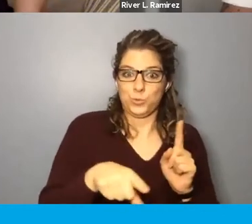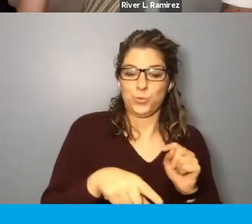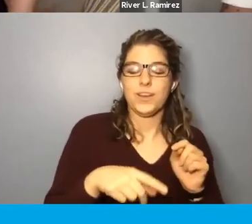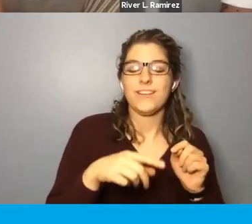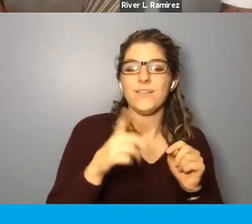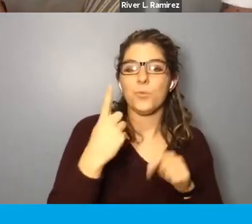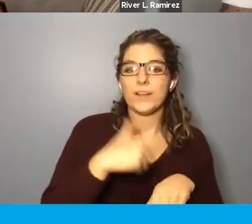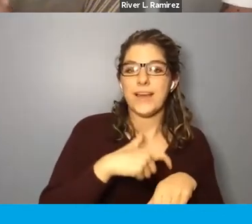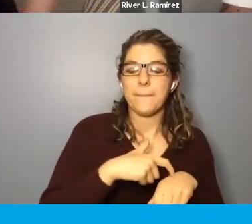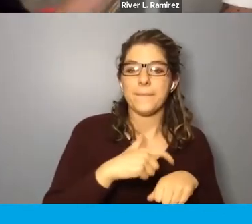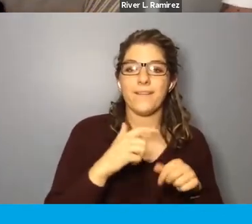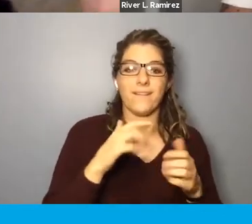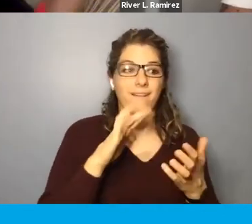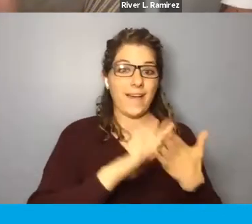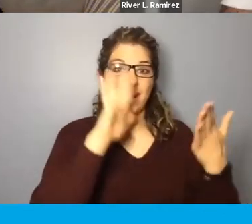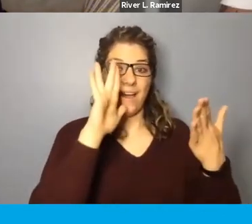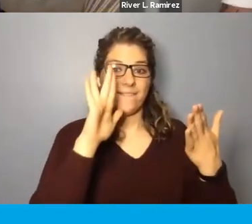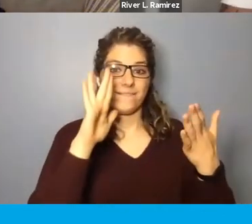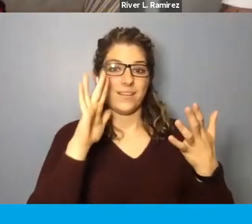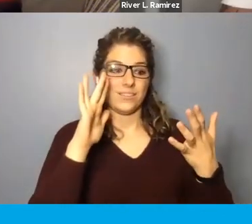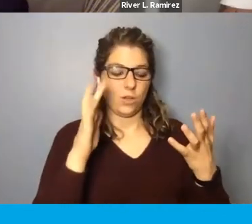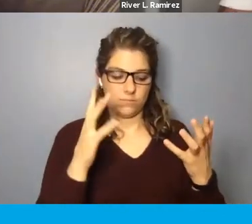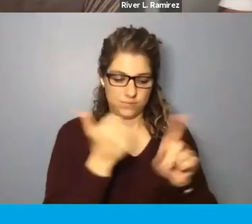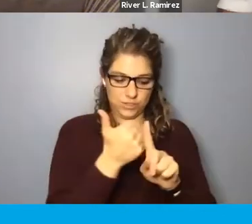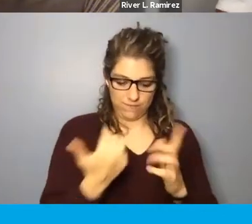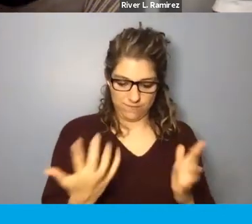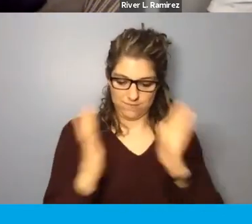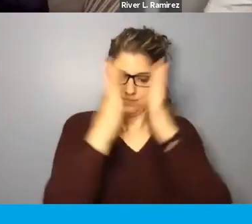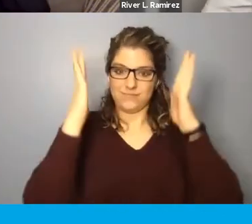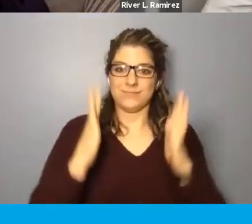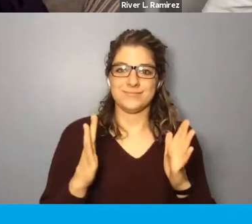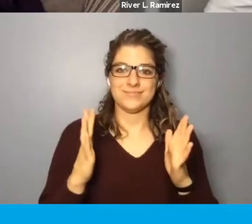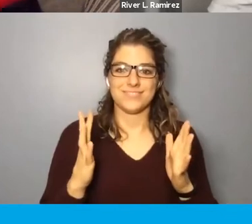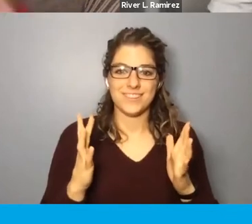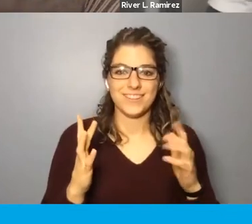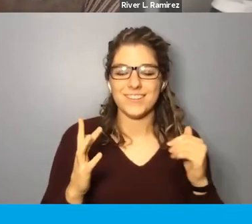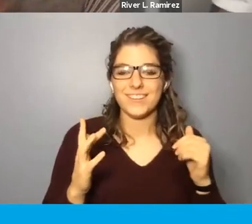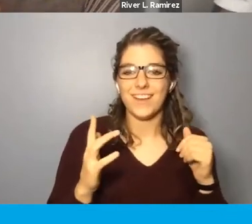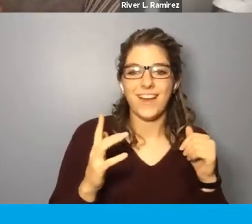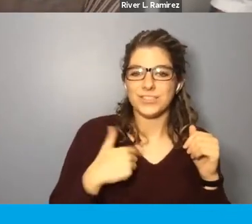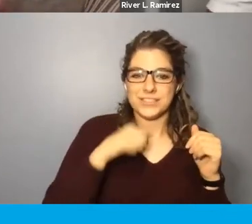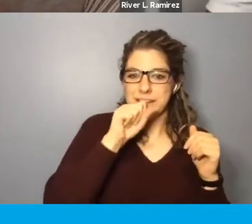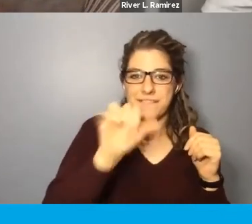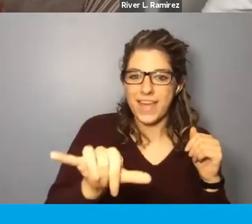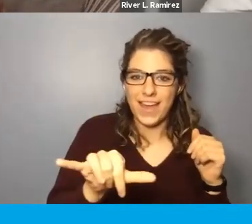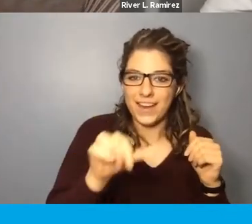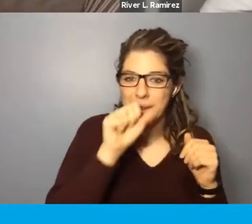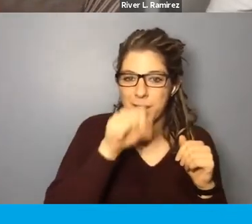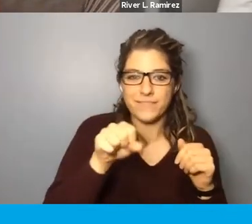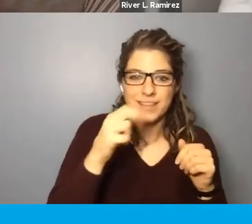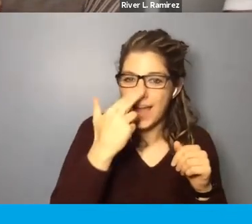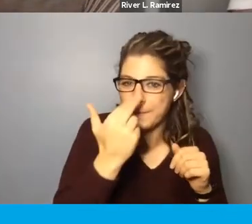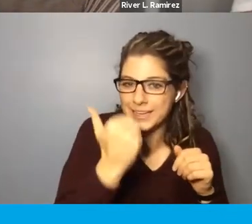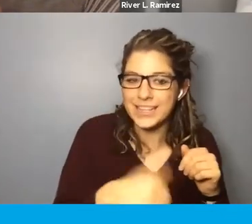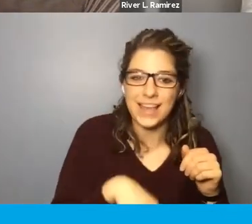time you go to give a high five and they don't, so you give yourself a high five. Uh-huh. I just love that. I love the comedy of it. And I just